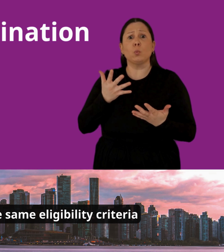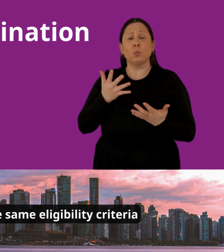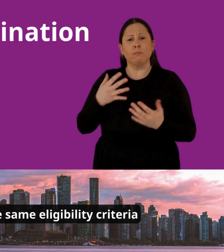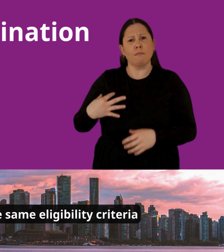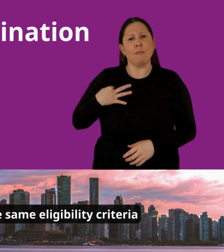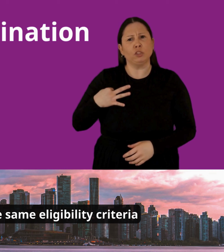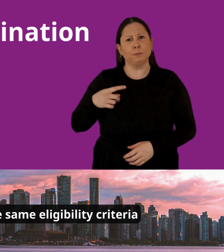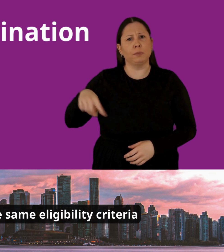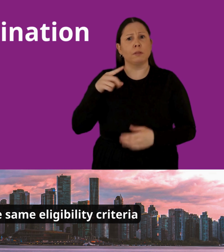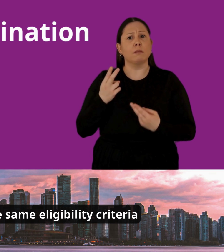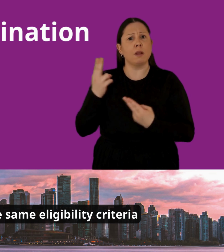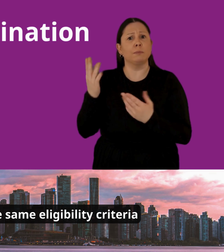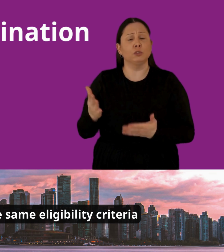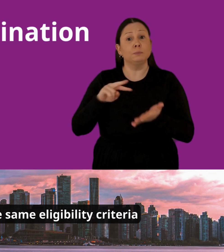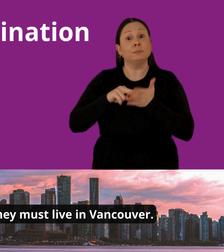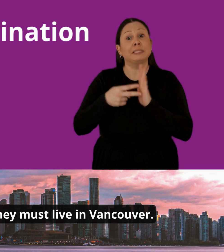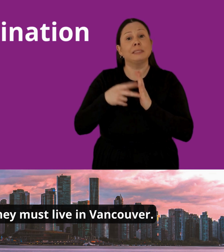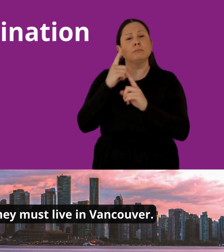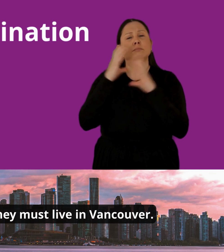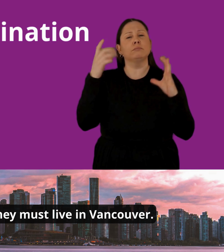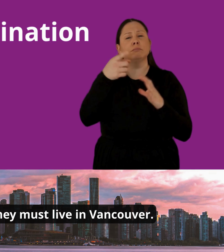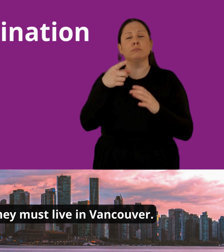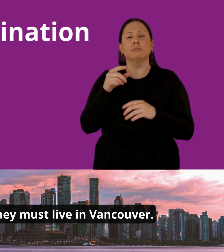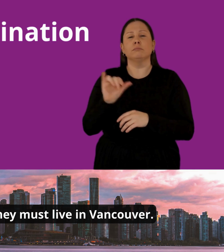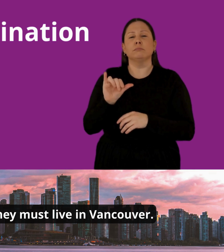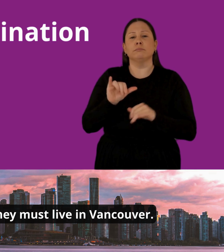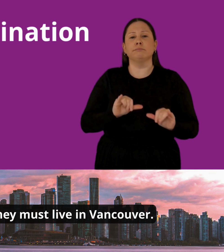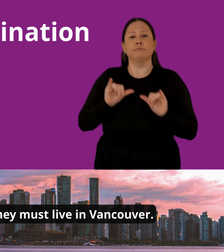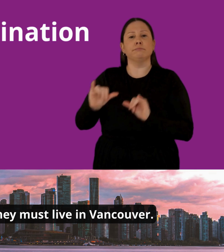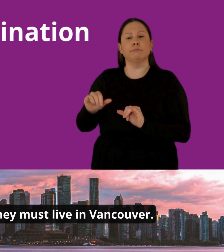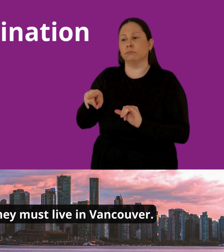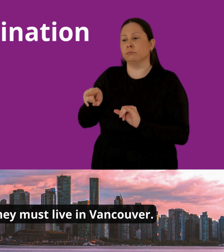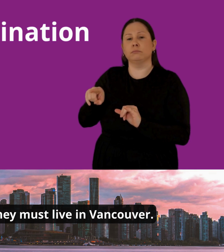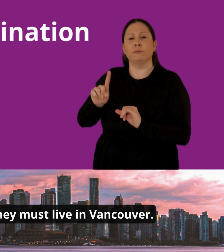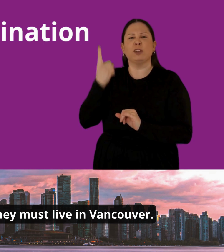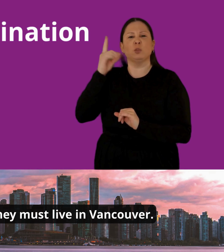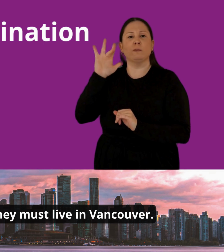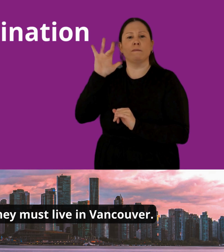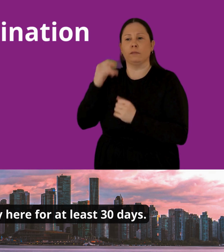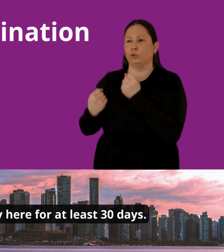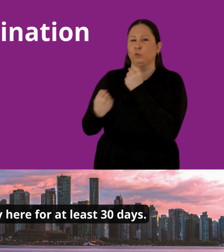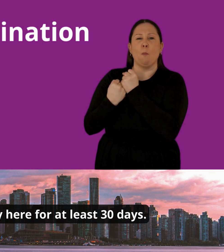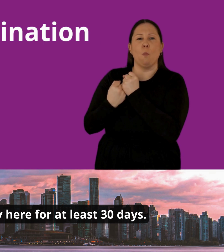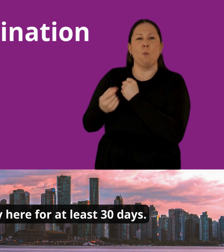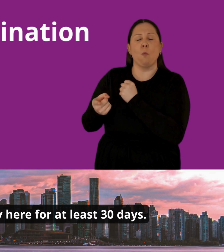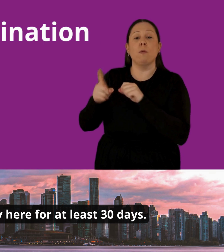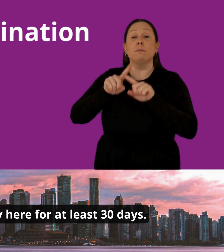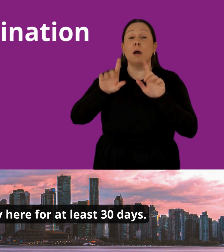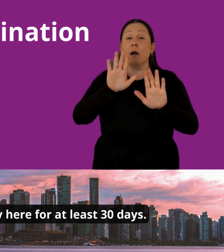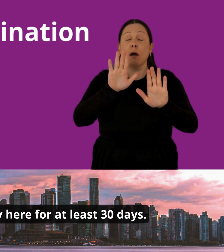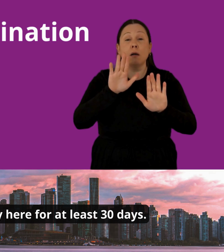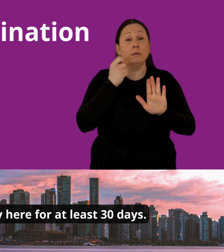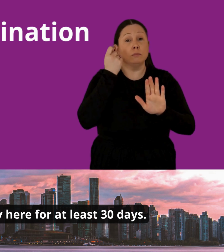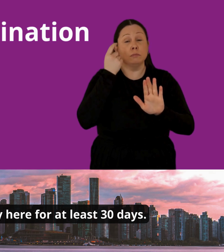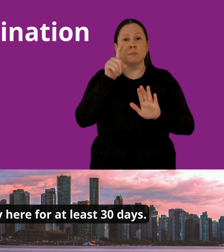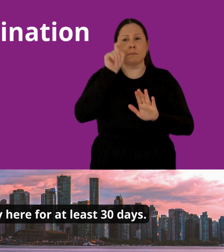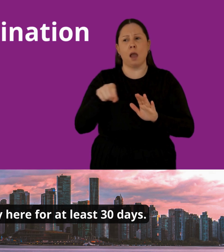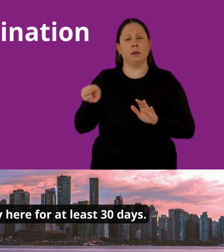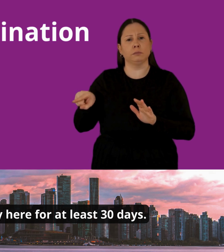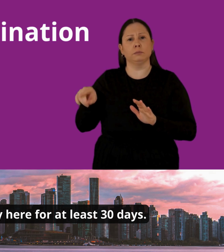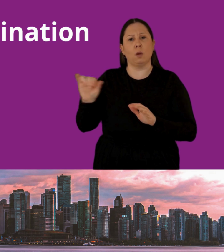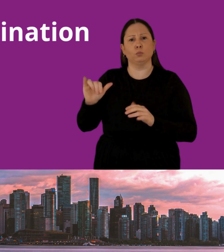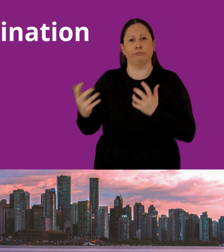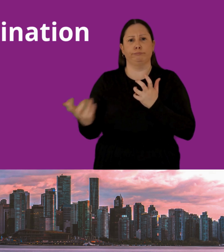supporters. They need to meet the same eligibility criteria as you, plus one more. They must live in Vancouver or have owned property here for at least 30